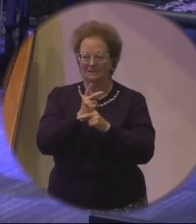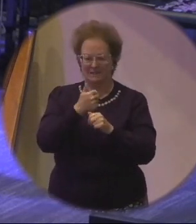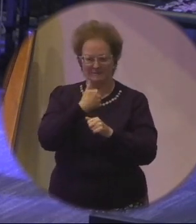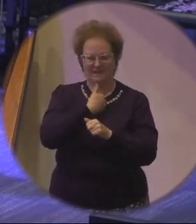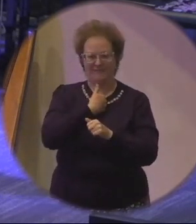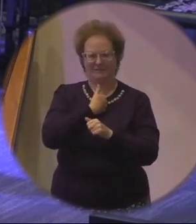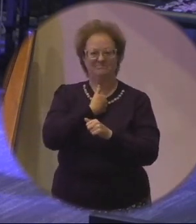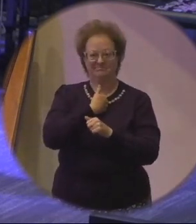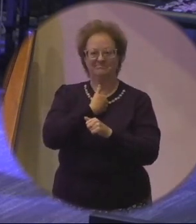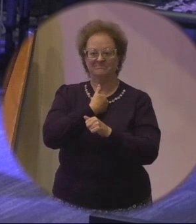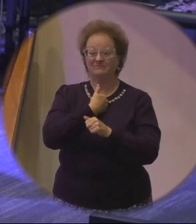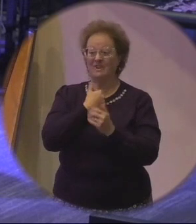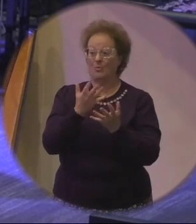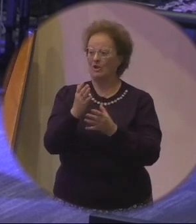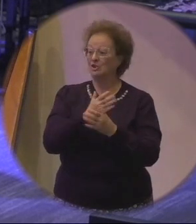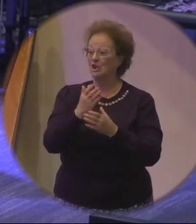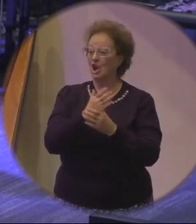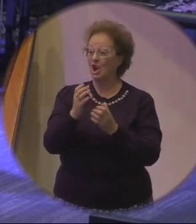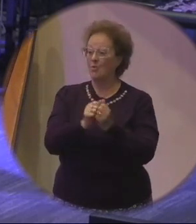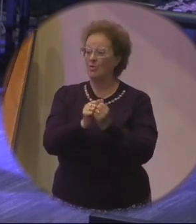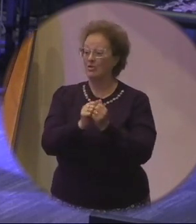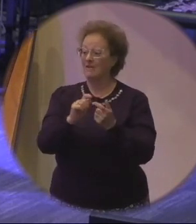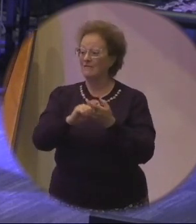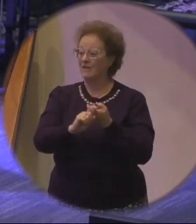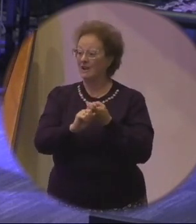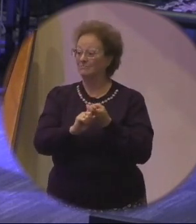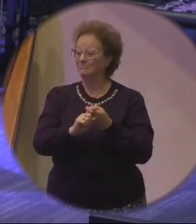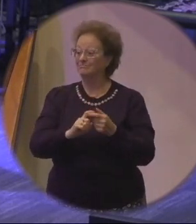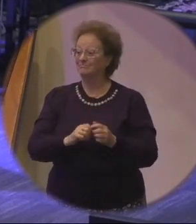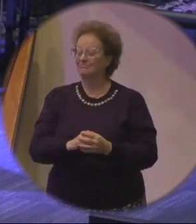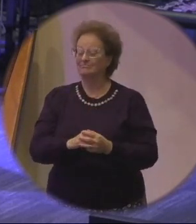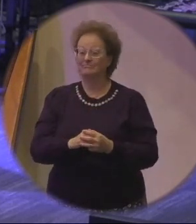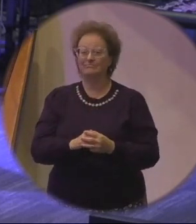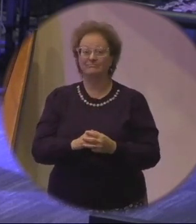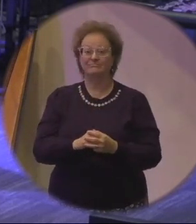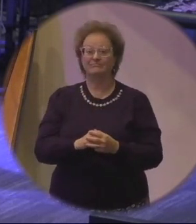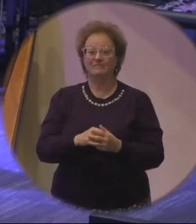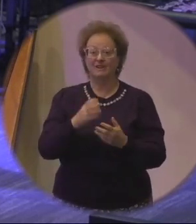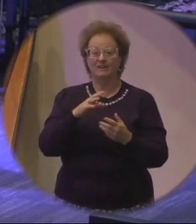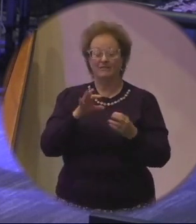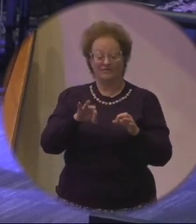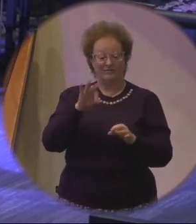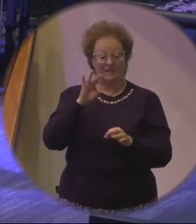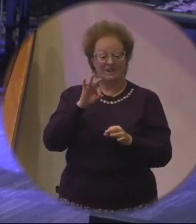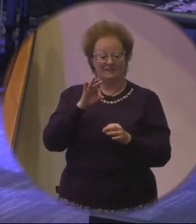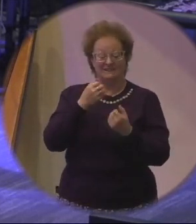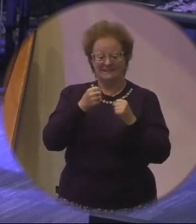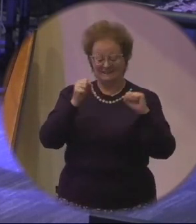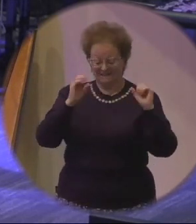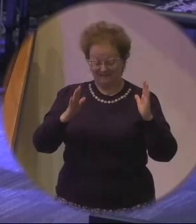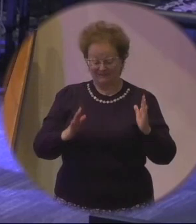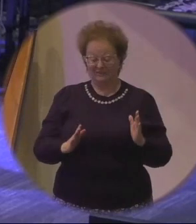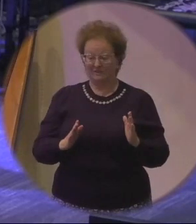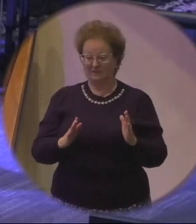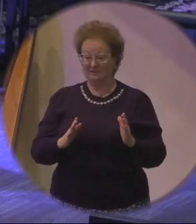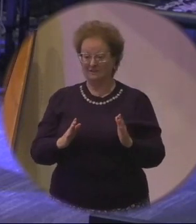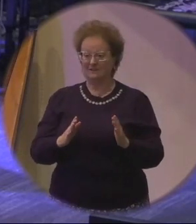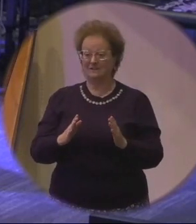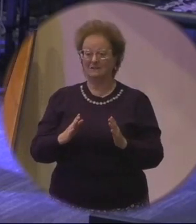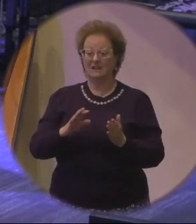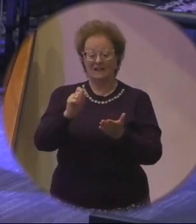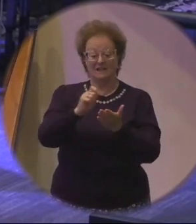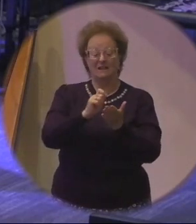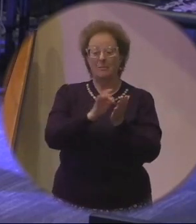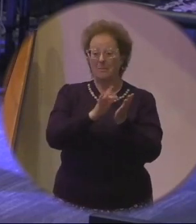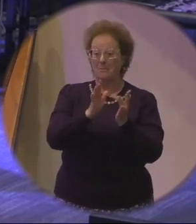was share him with Nathanael as well. He says, "We have found the Messiah. This is the guy that the scriptures have